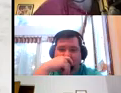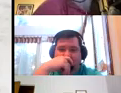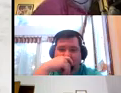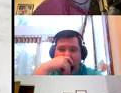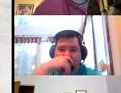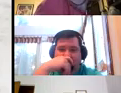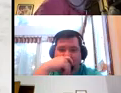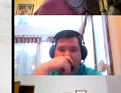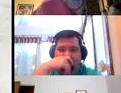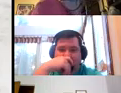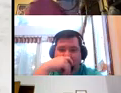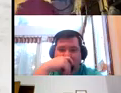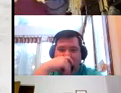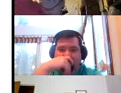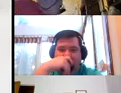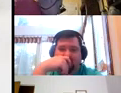some discussion.